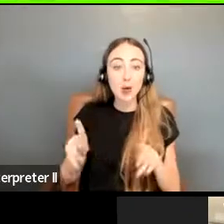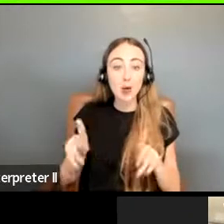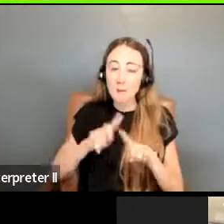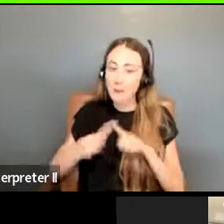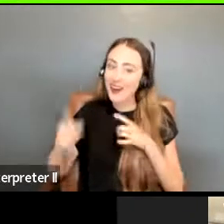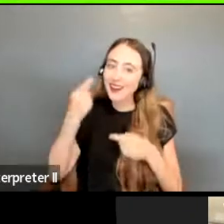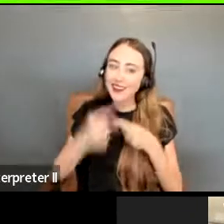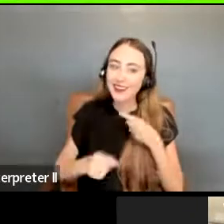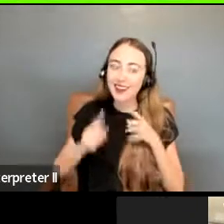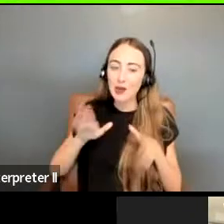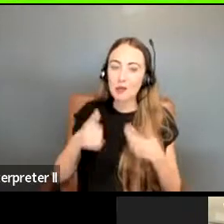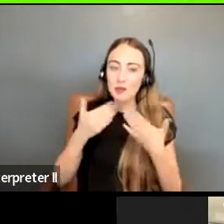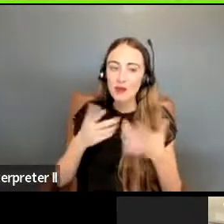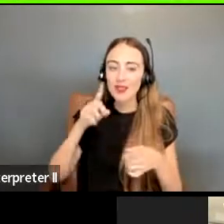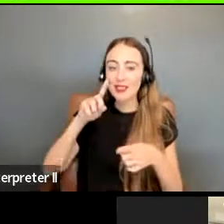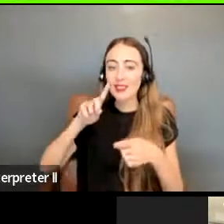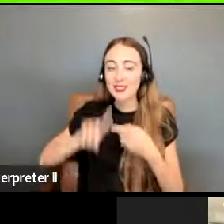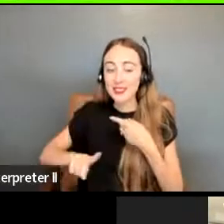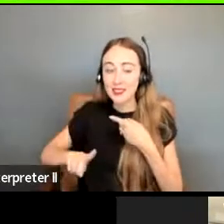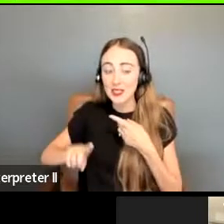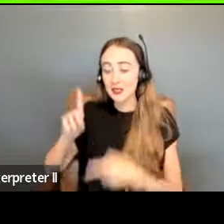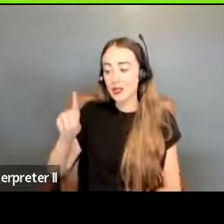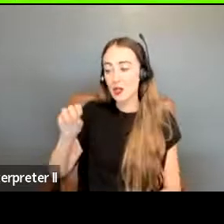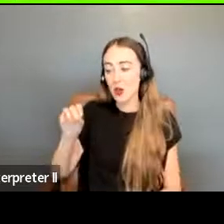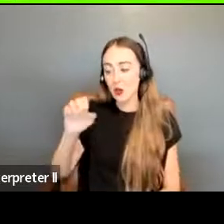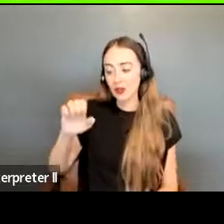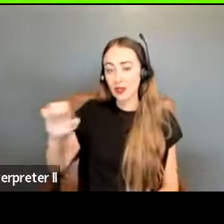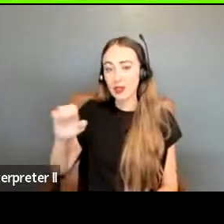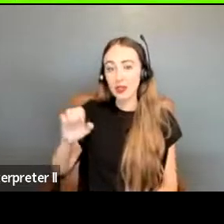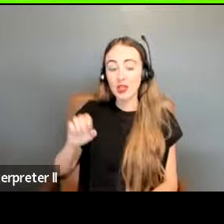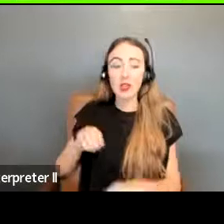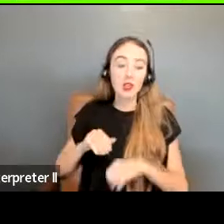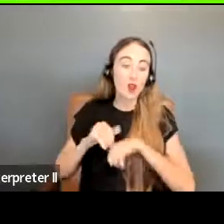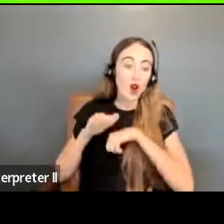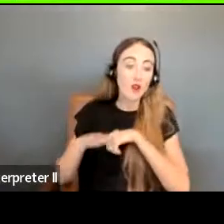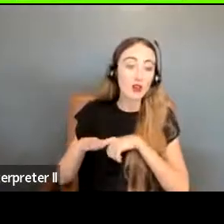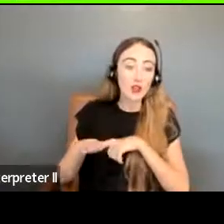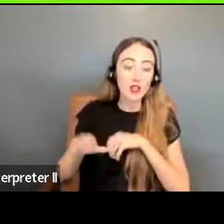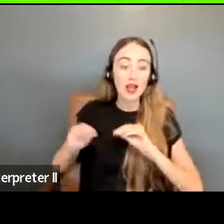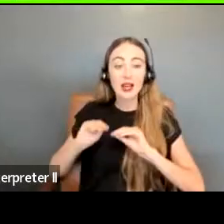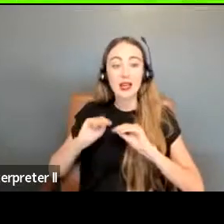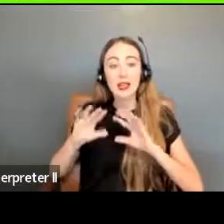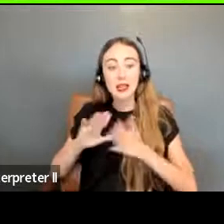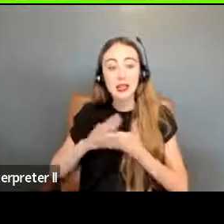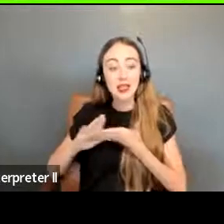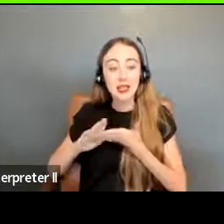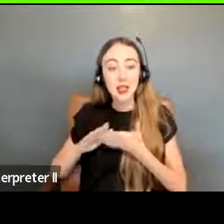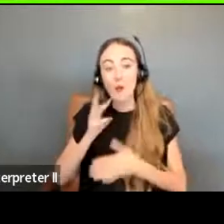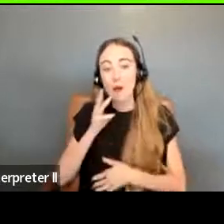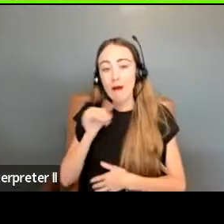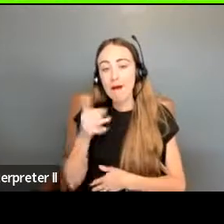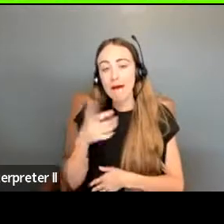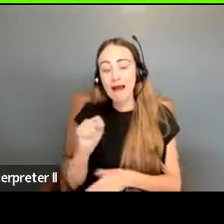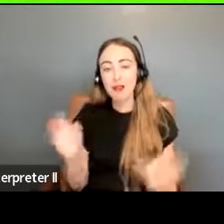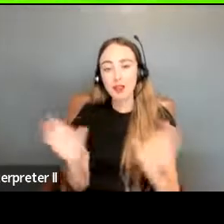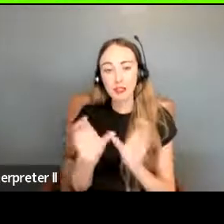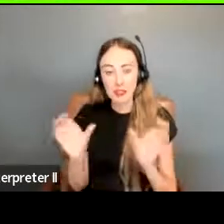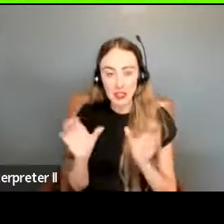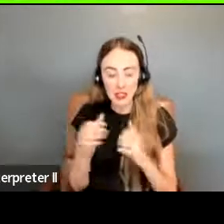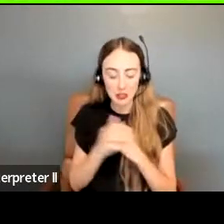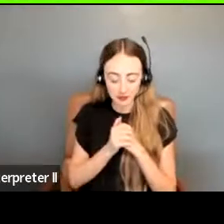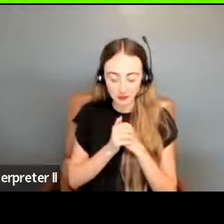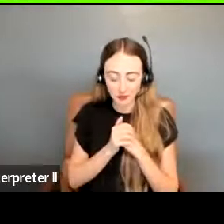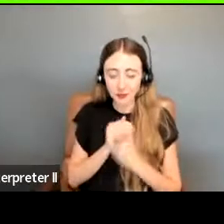be issued until DOEE first issues a Clean Water Act Section 401 certification. One